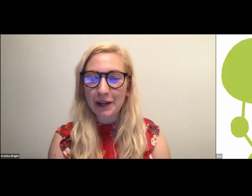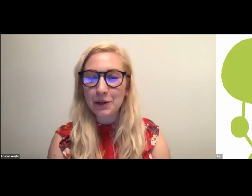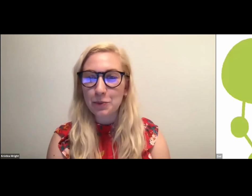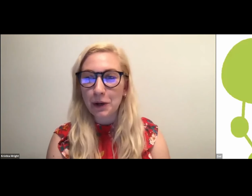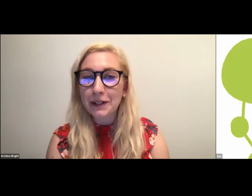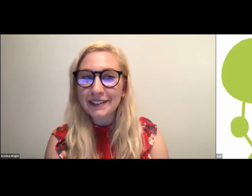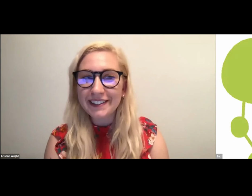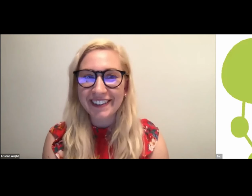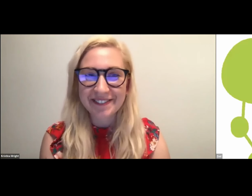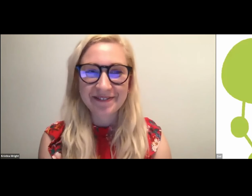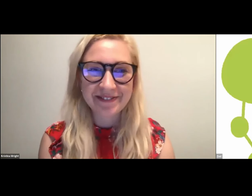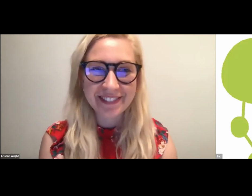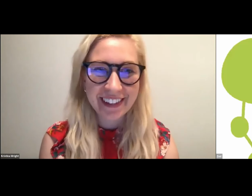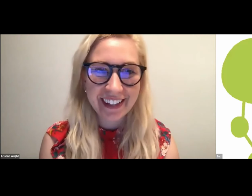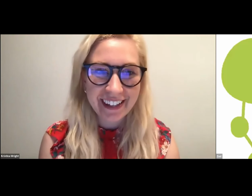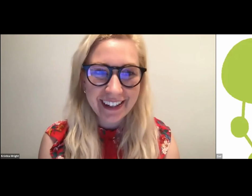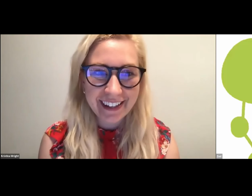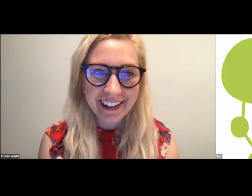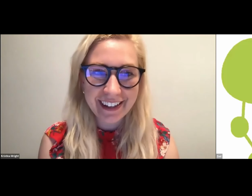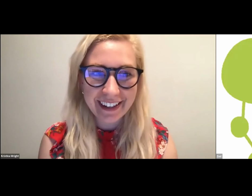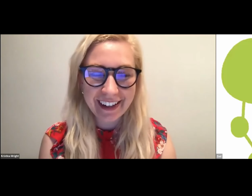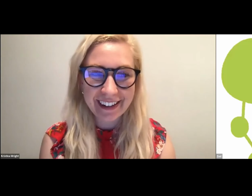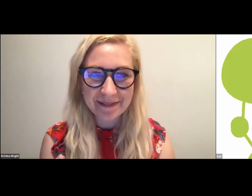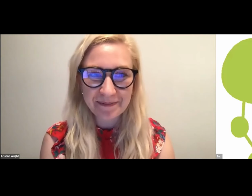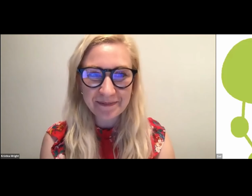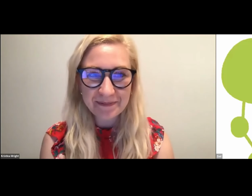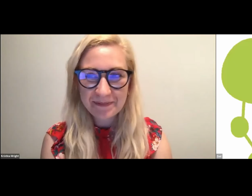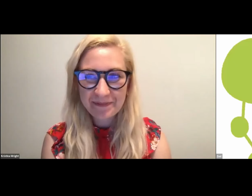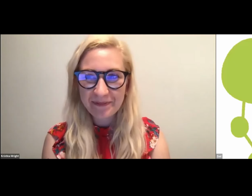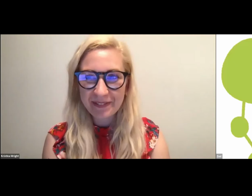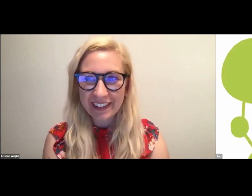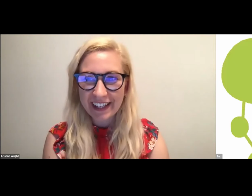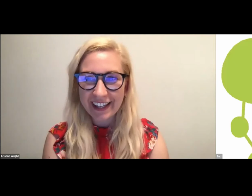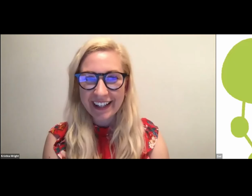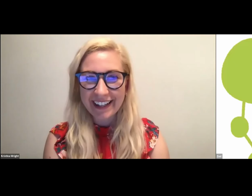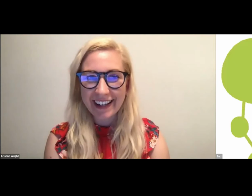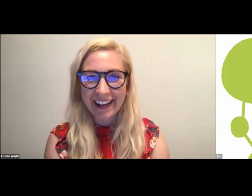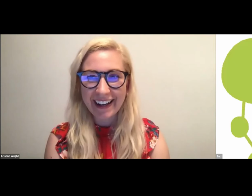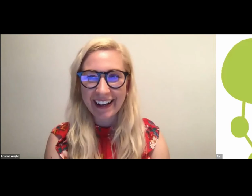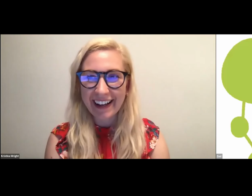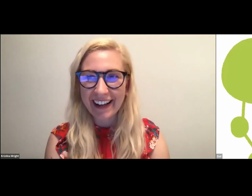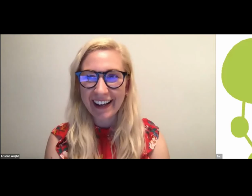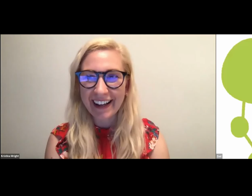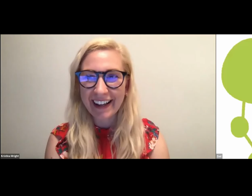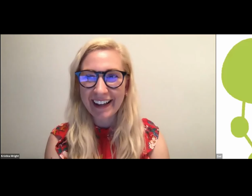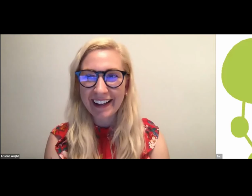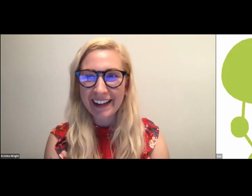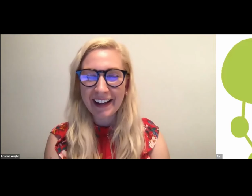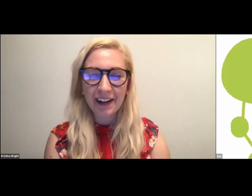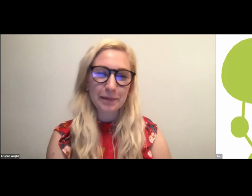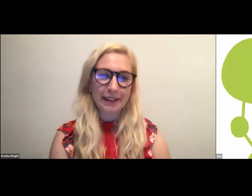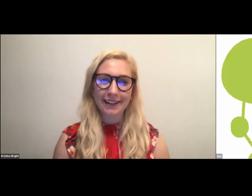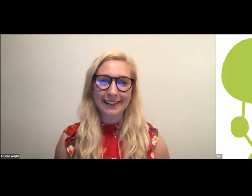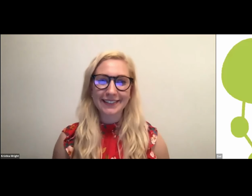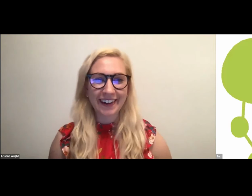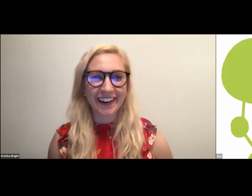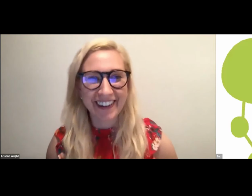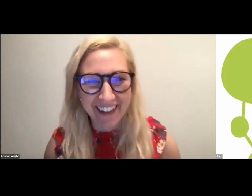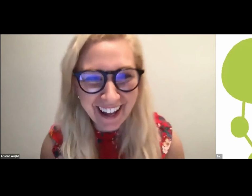general language works? Well, thank you for the warm introduction. And first of all, I want to say congratulations to